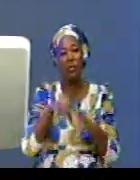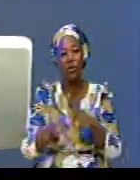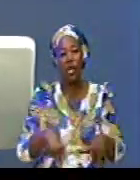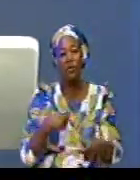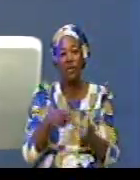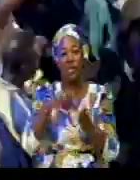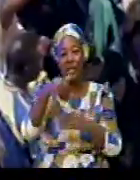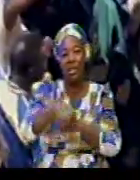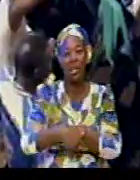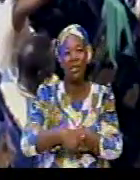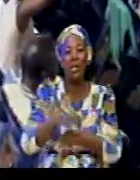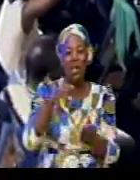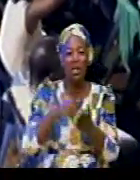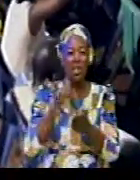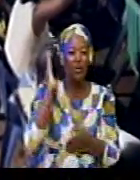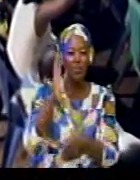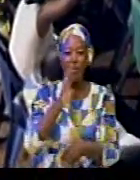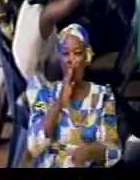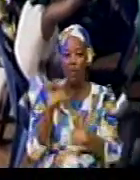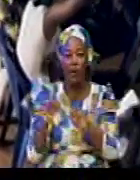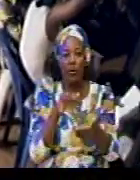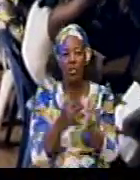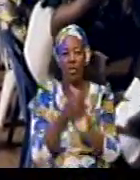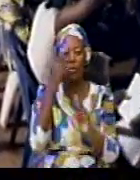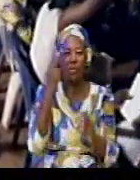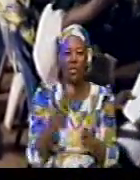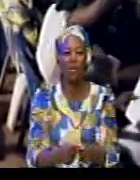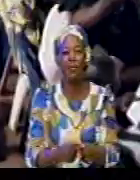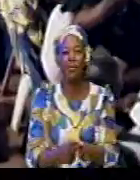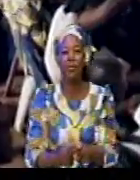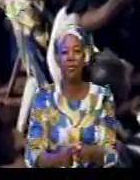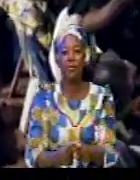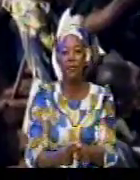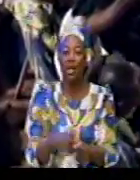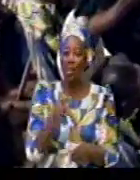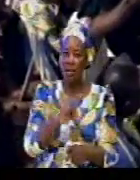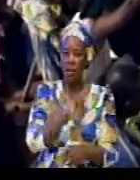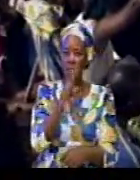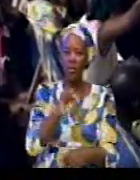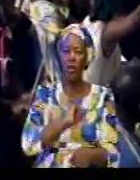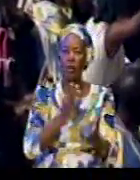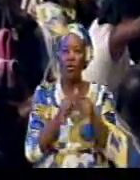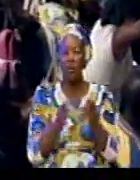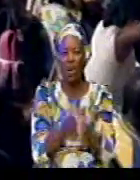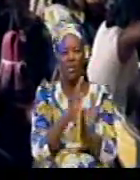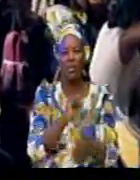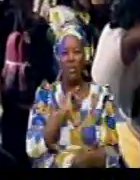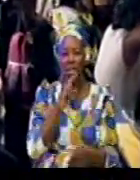The word is sent to your life tonight. It will be done.